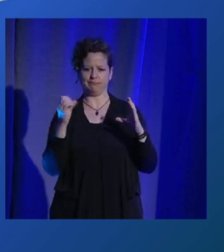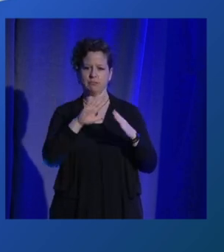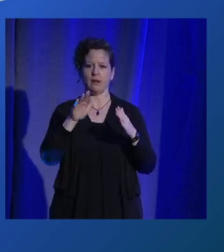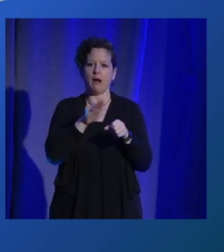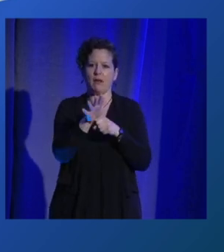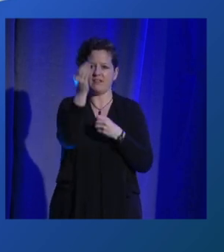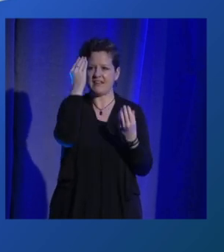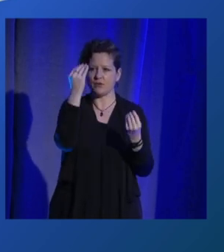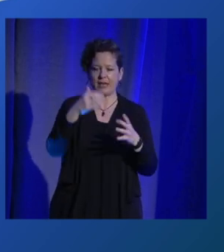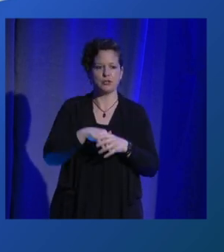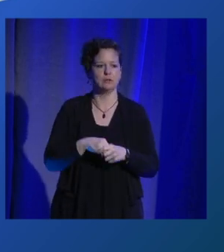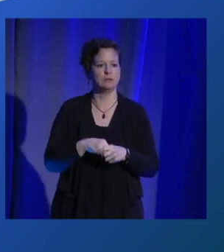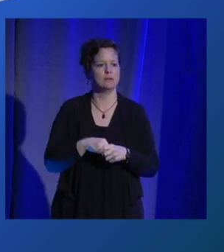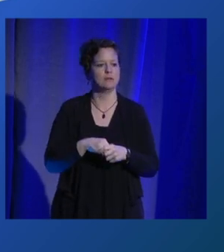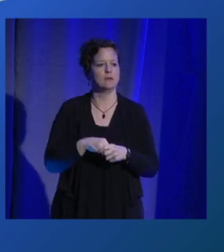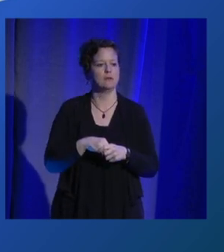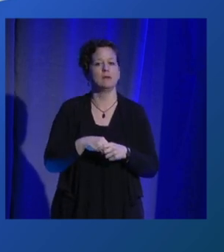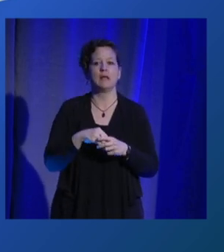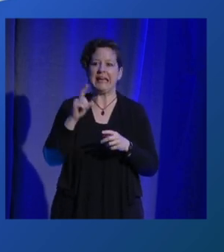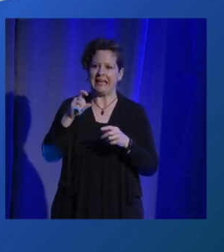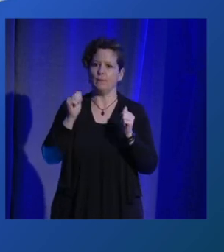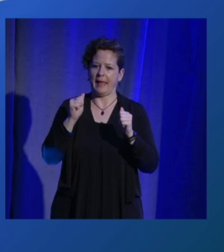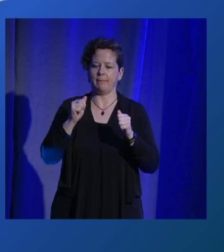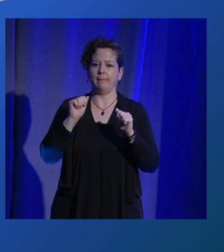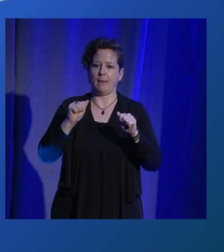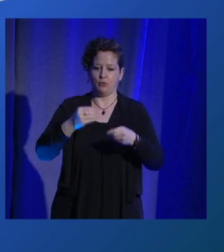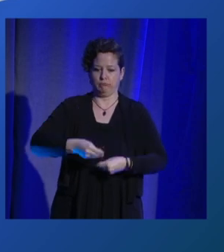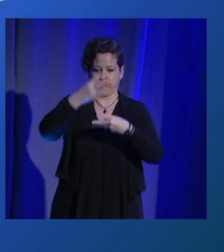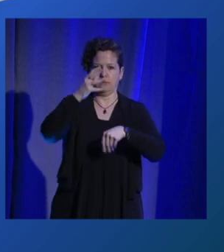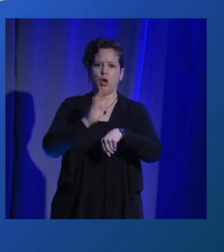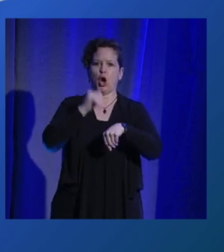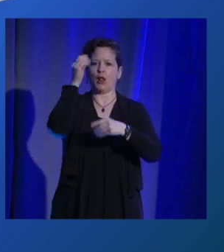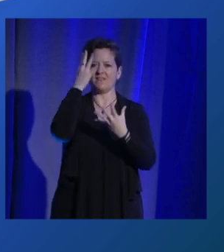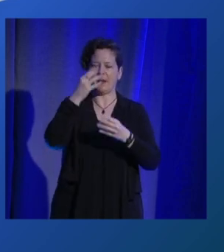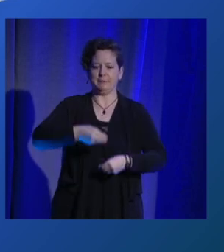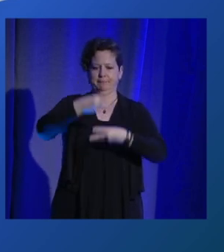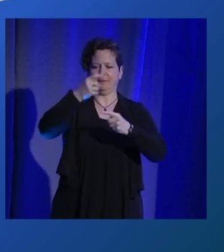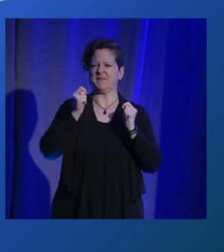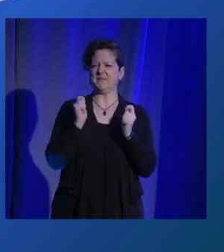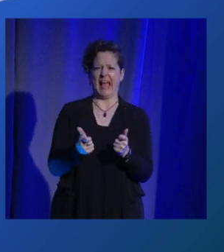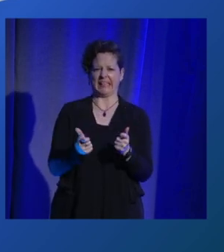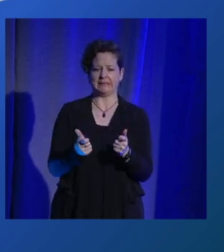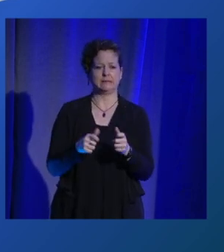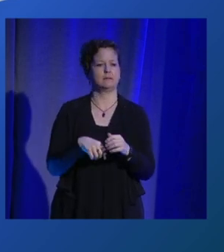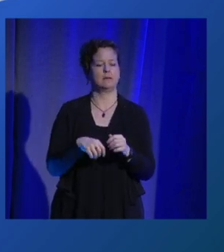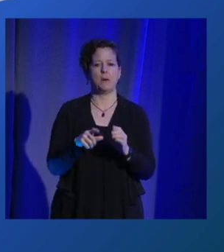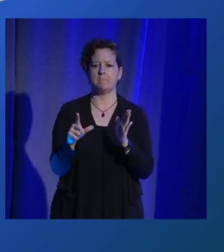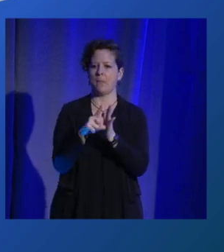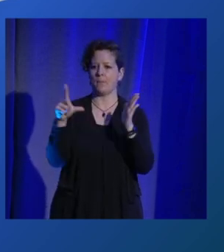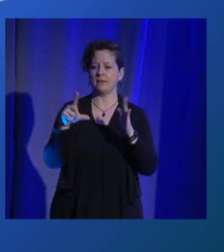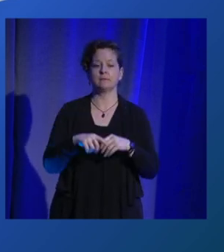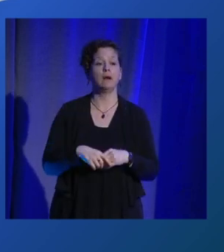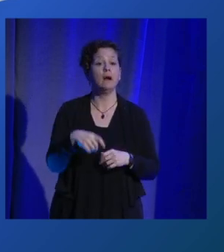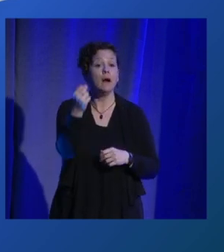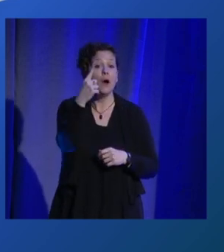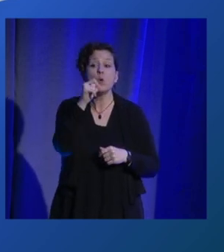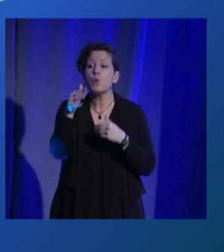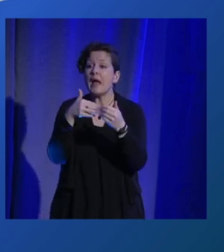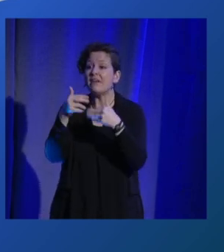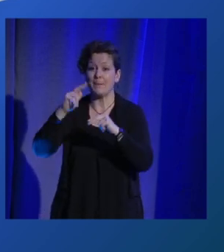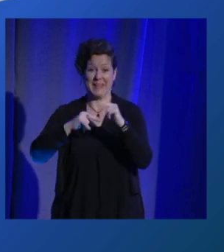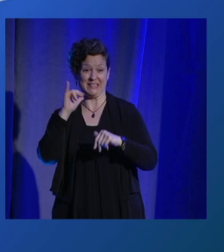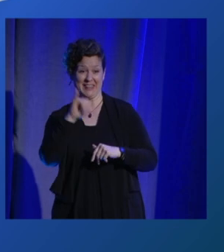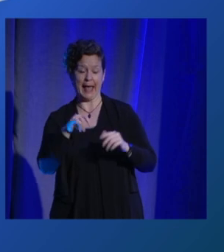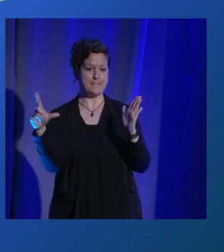information in nearly instantaneously and in context whoever builds that system not only will make billions of dollars and